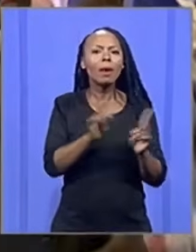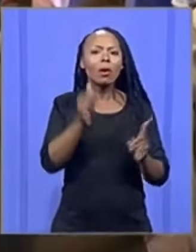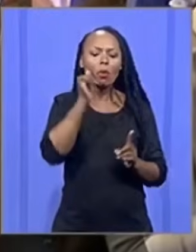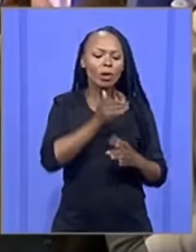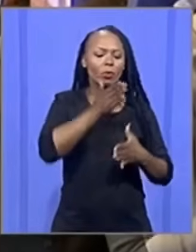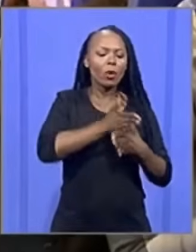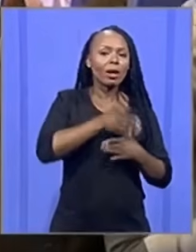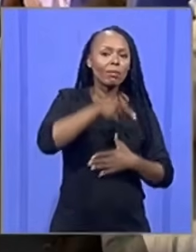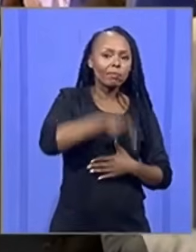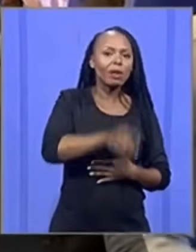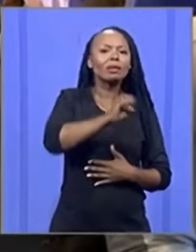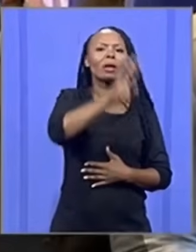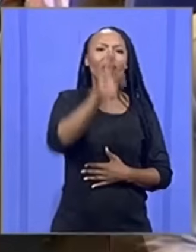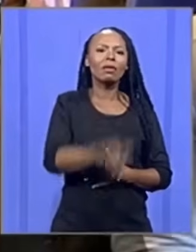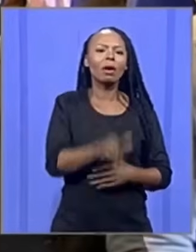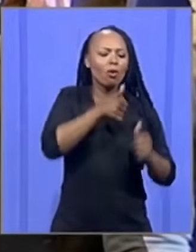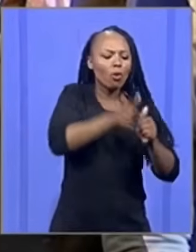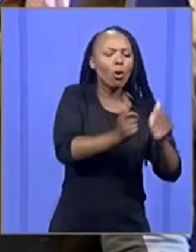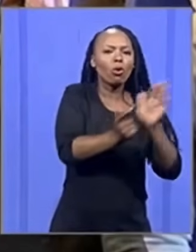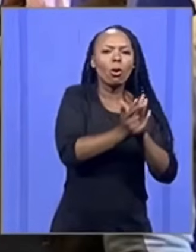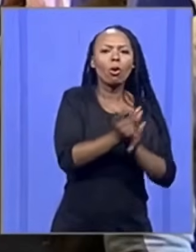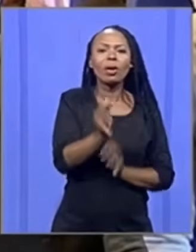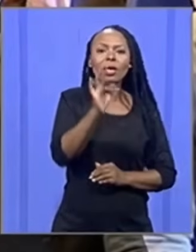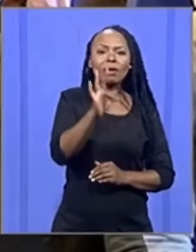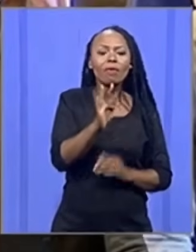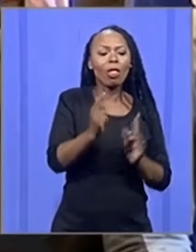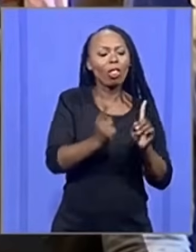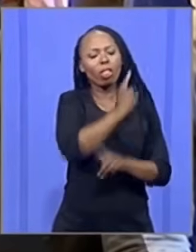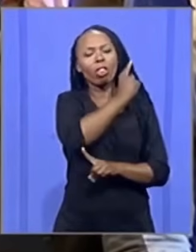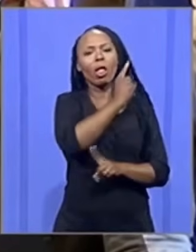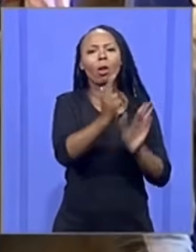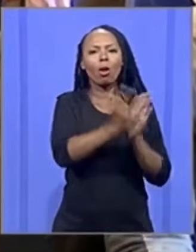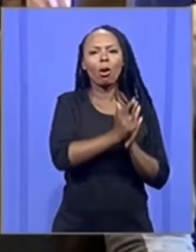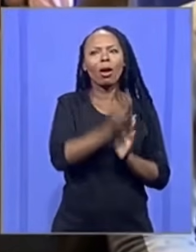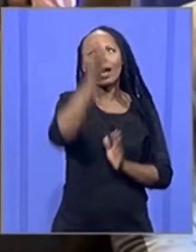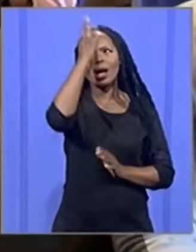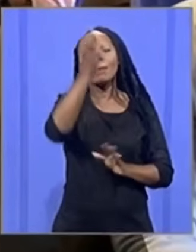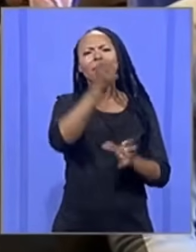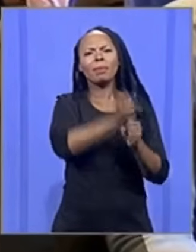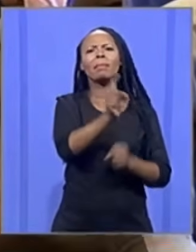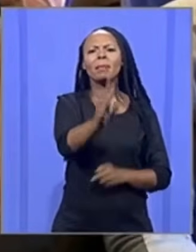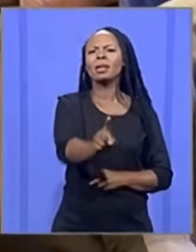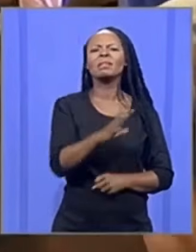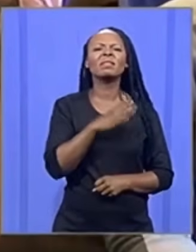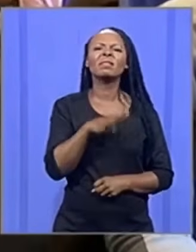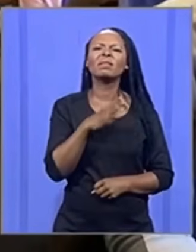the law. Those who break the law, government must deal with them.